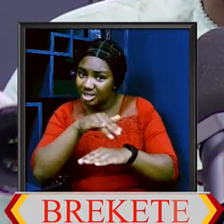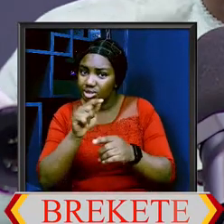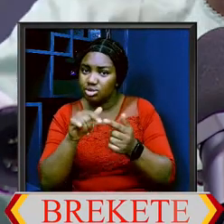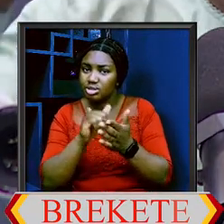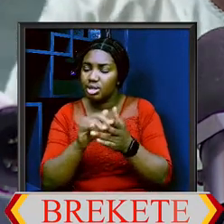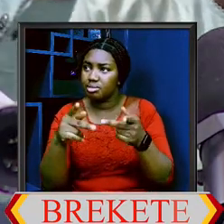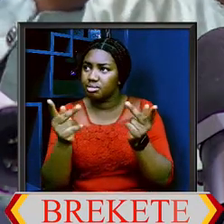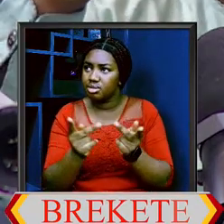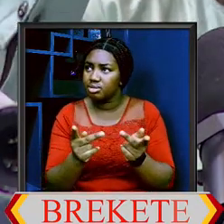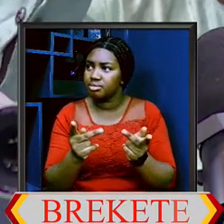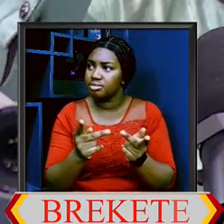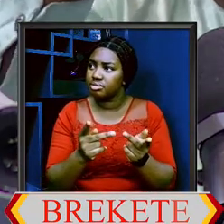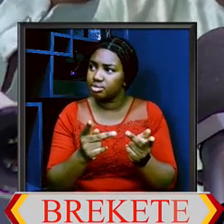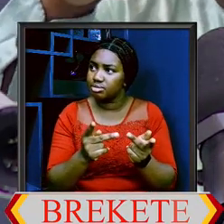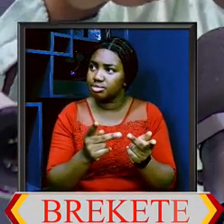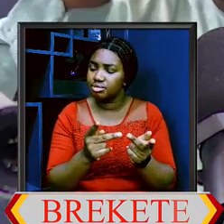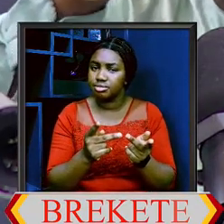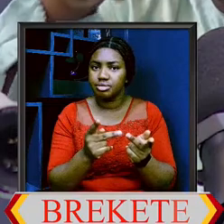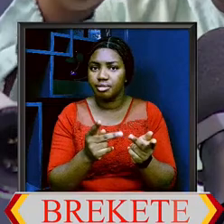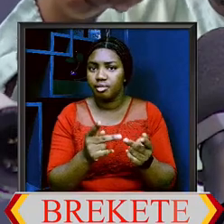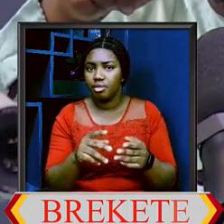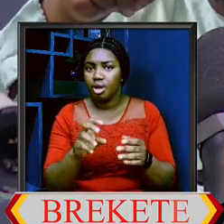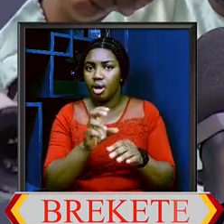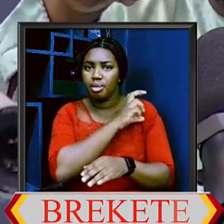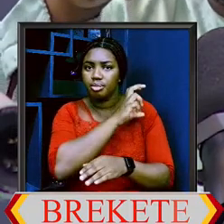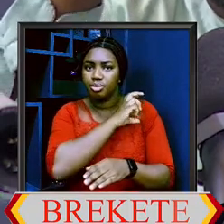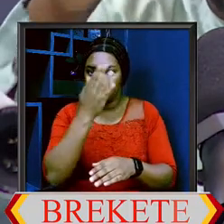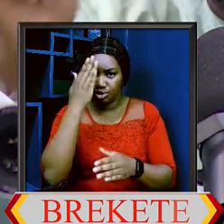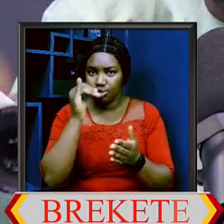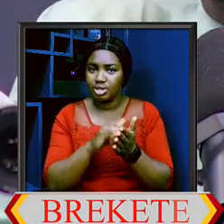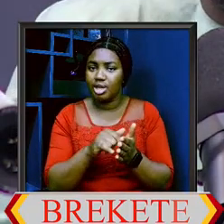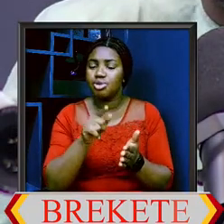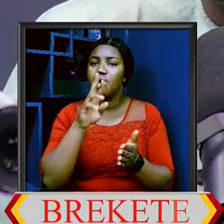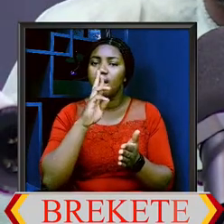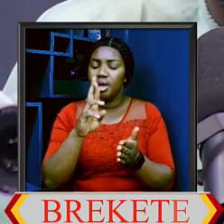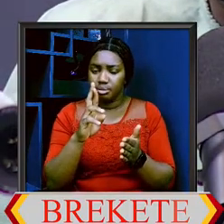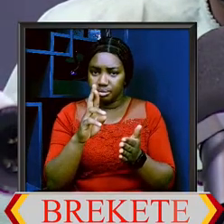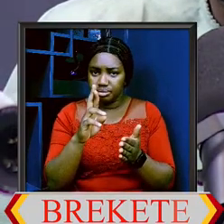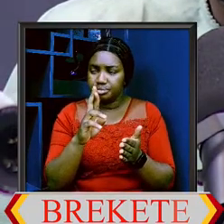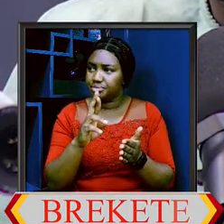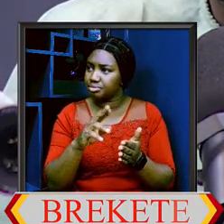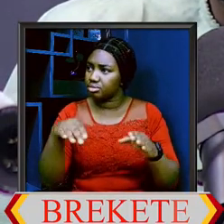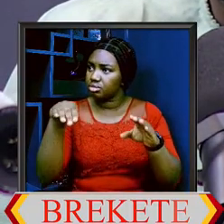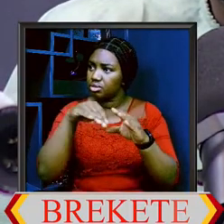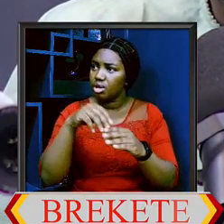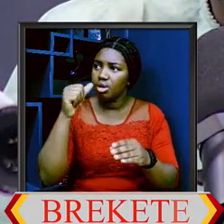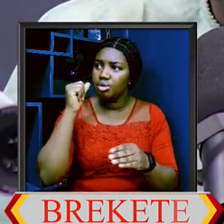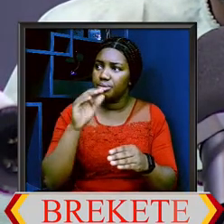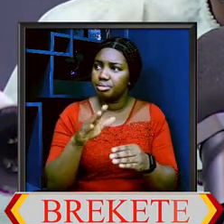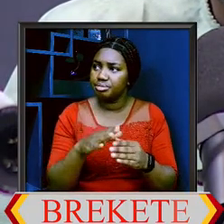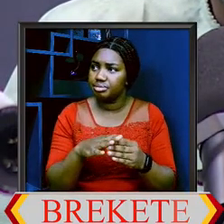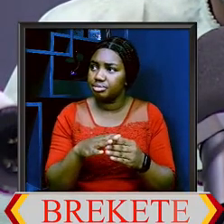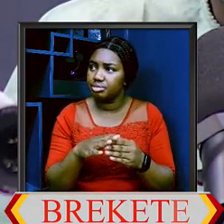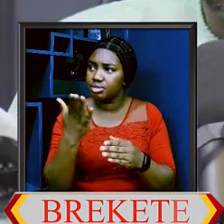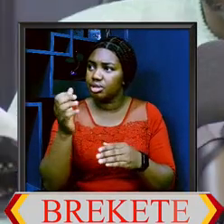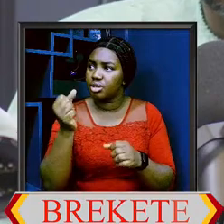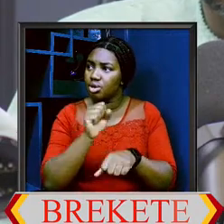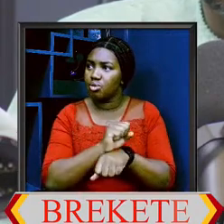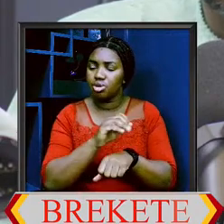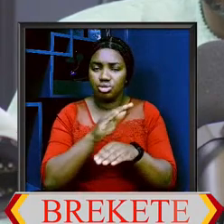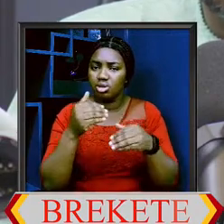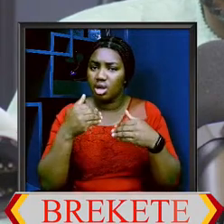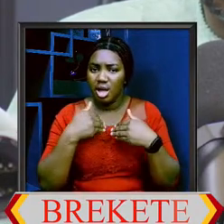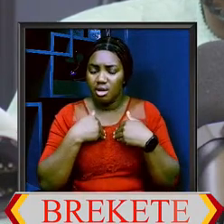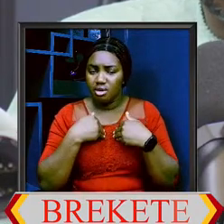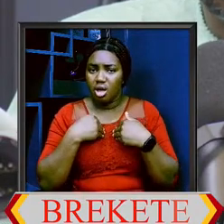for and police know police know say you be married woman sir the work no get married